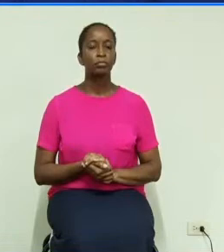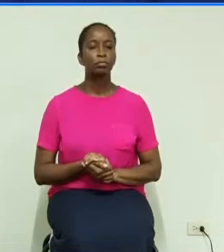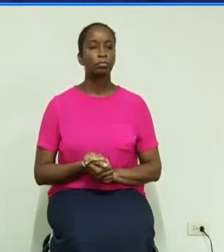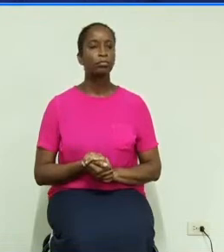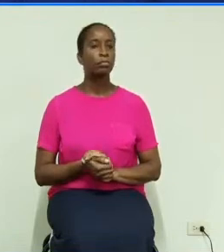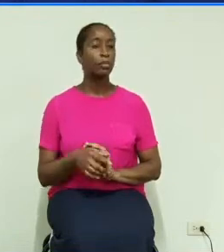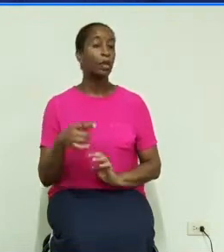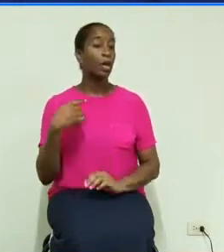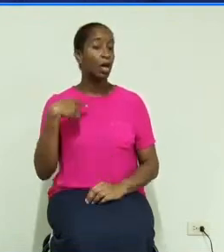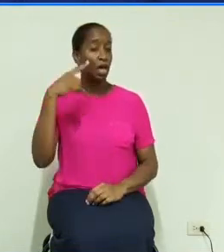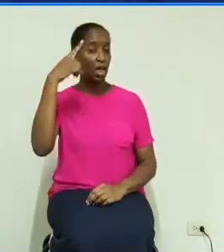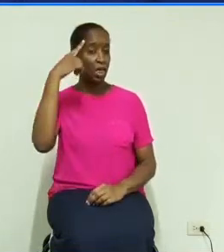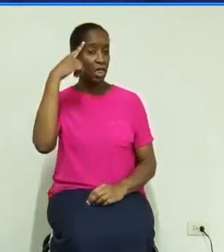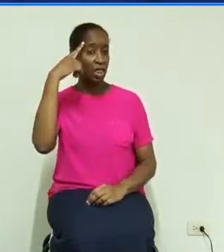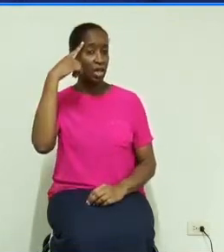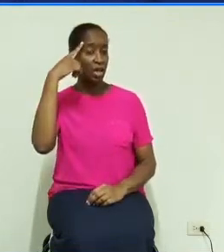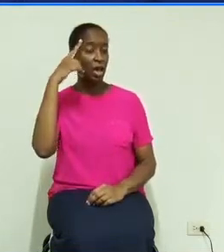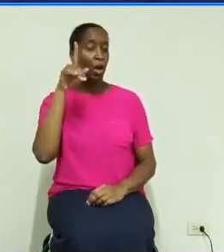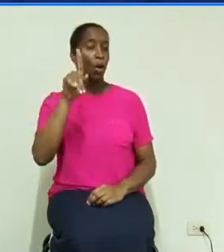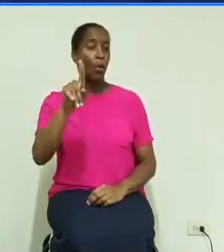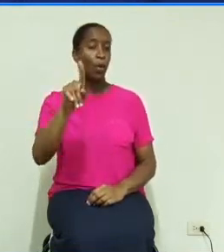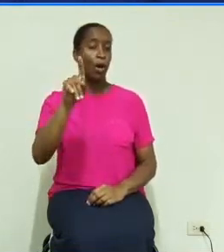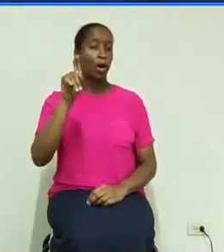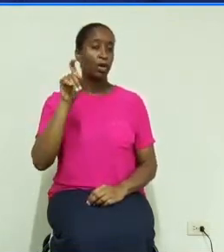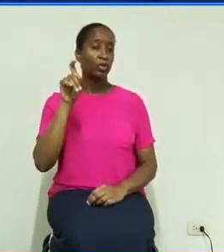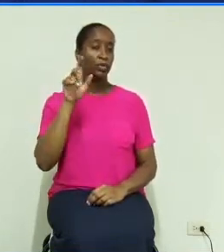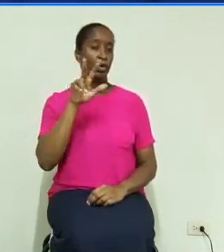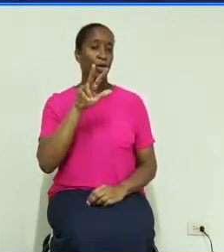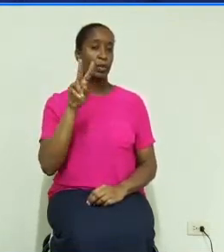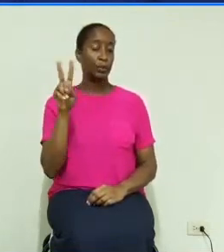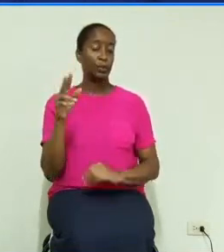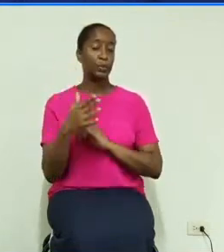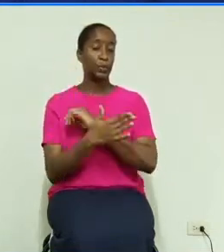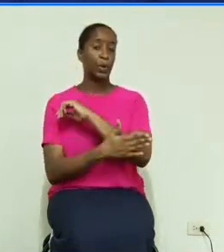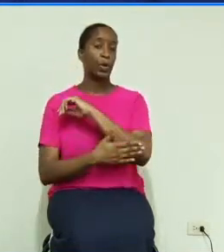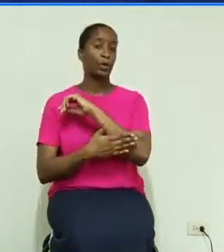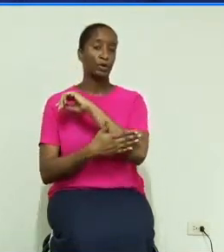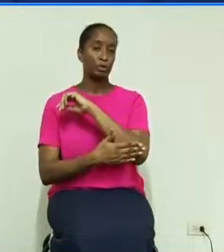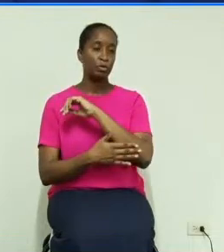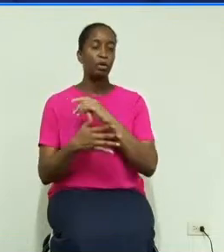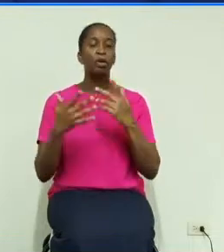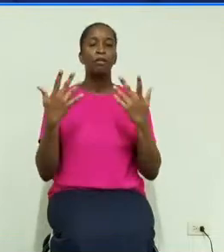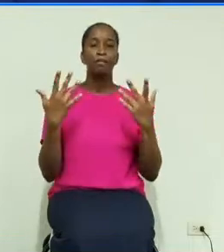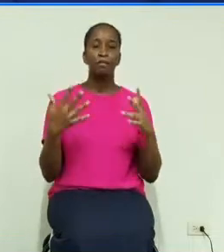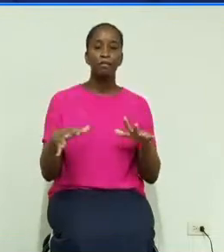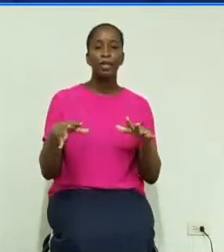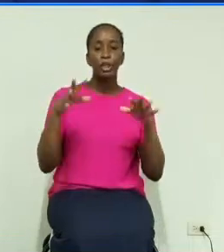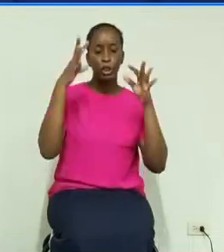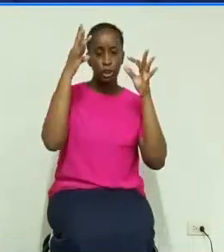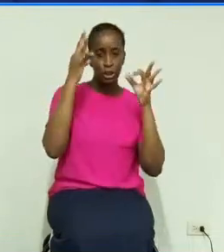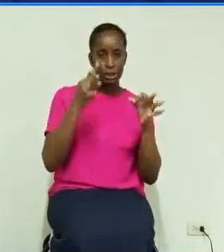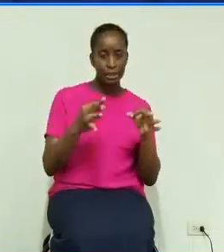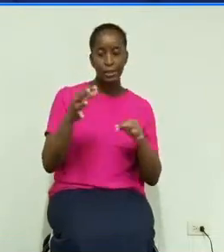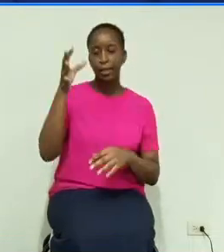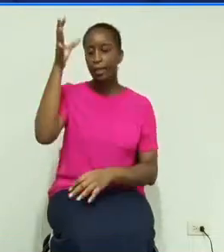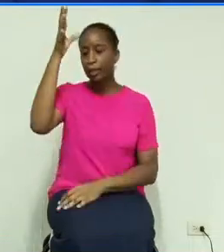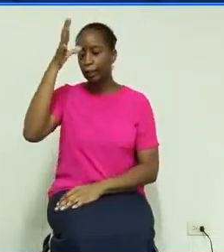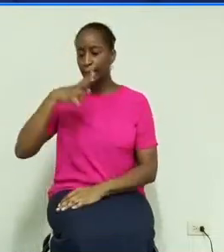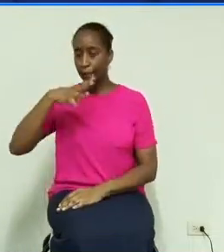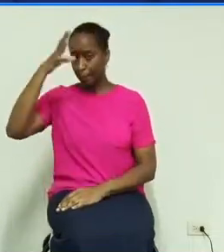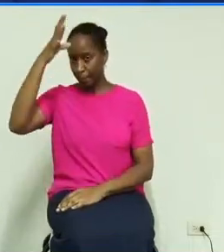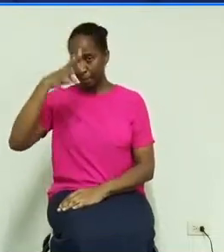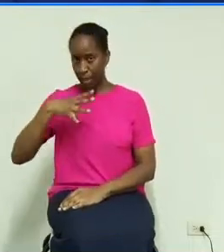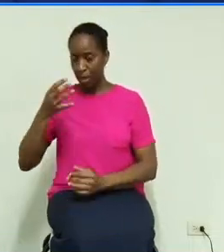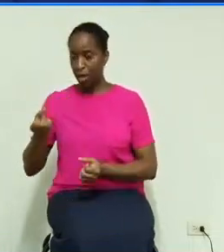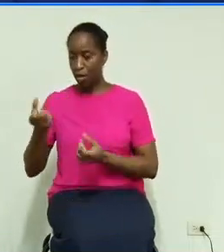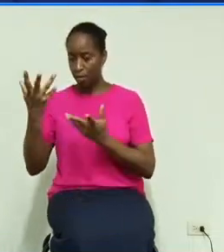countries have gender quotas within their political systems. And this is done at different levels, similar to